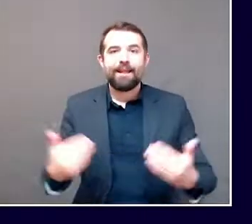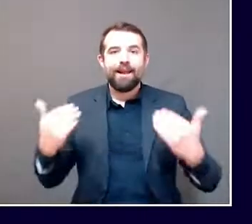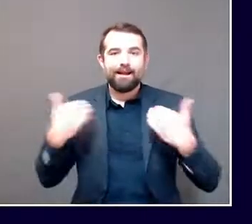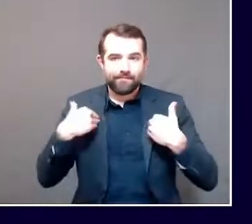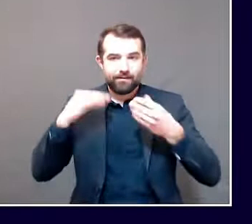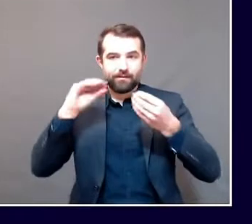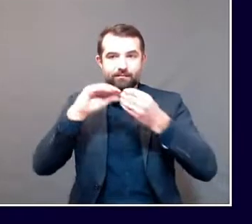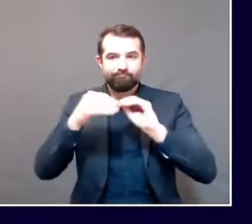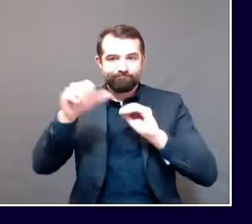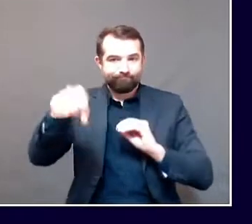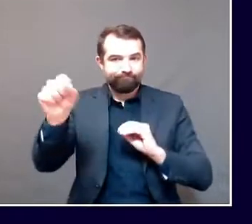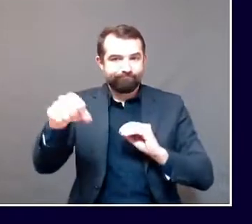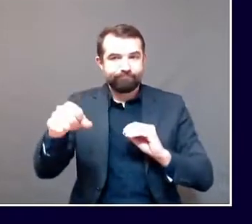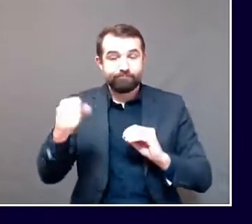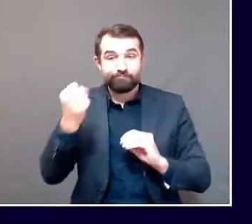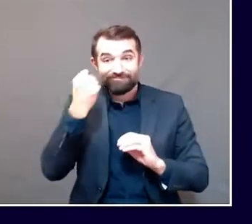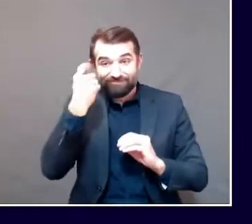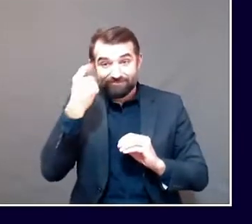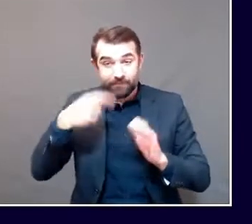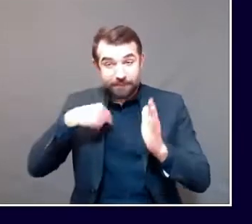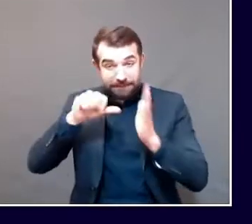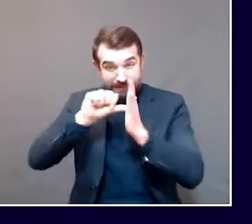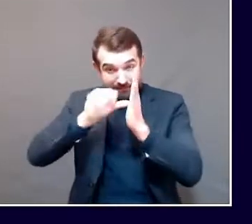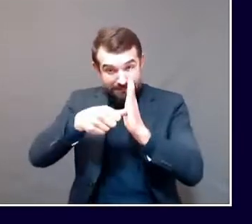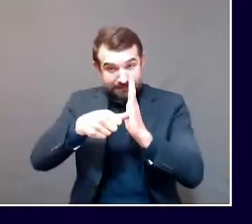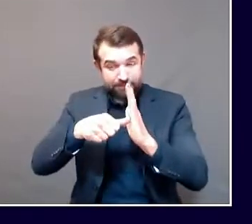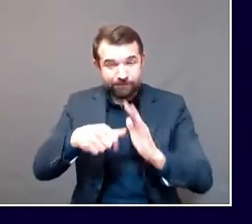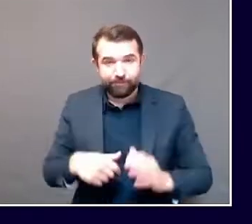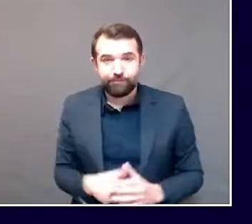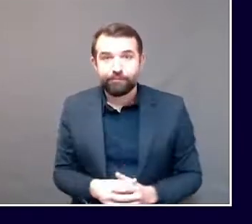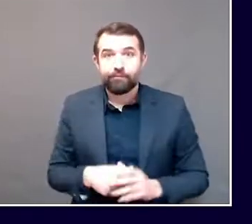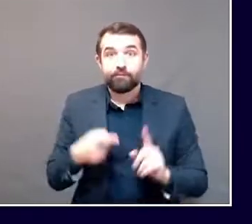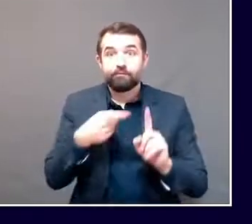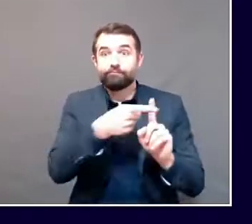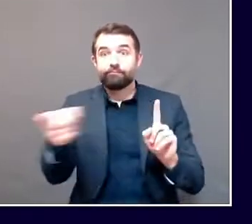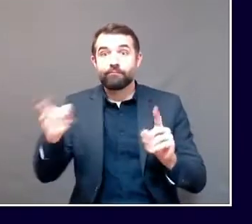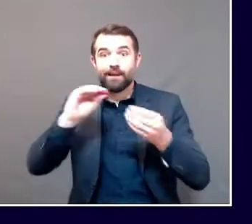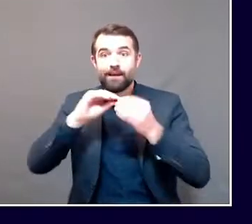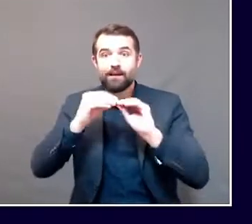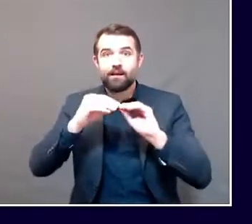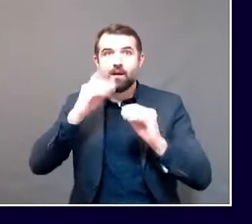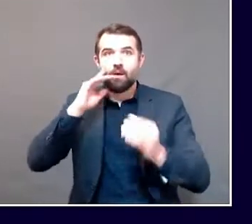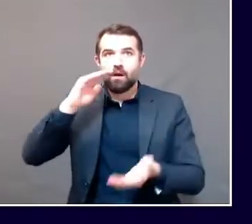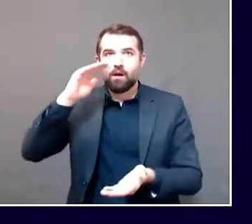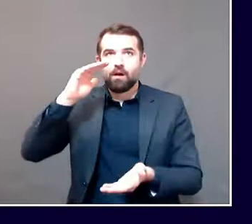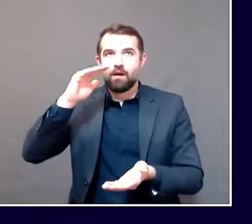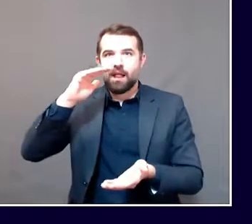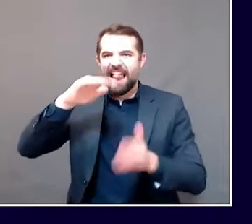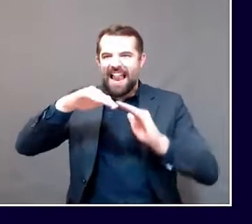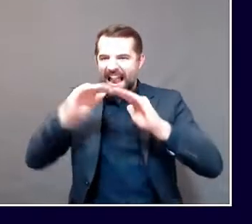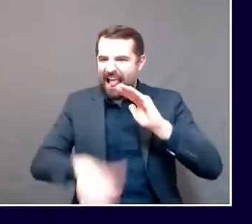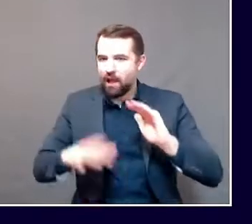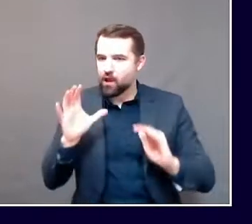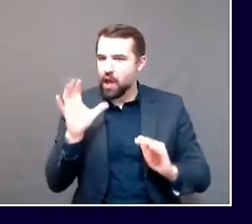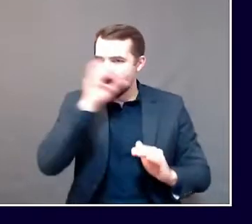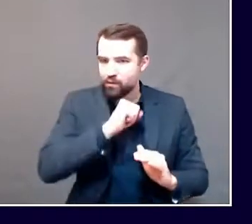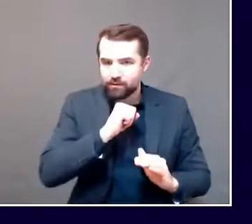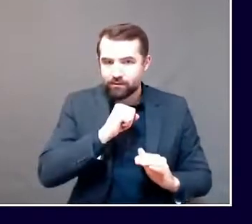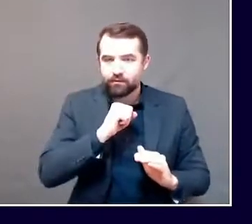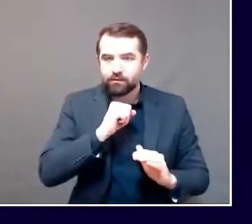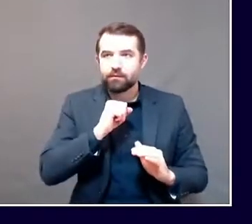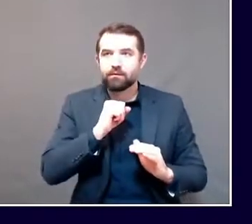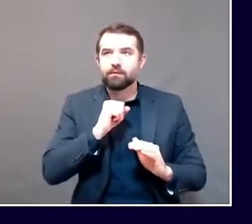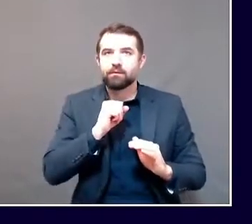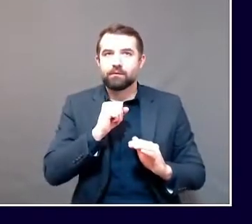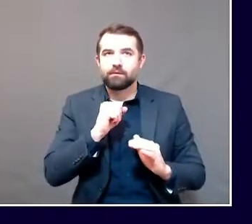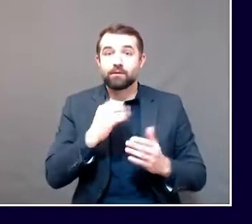emphasize that those numbers are an absolute underestimate. The number that we have as of right now is 18, but